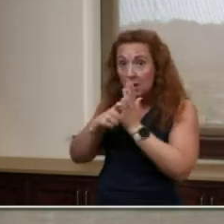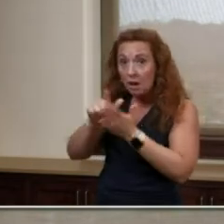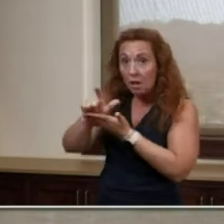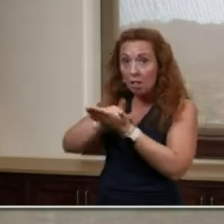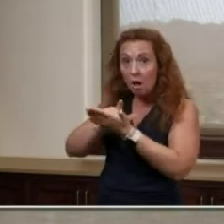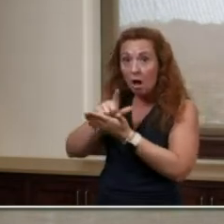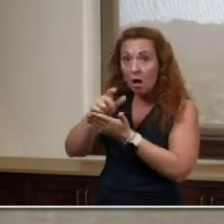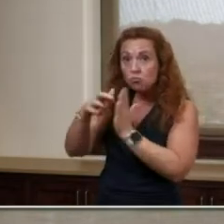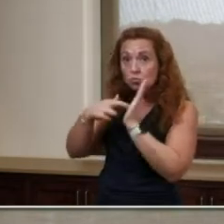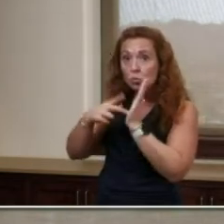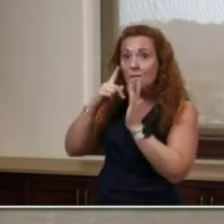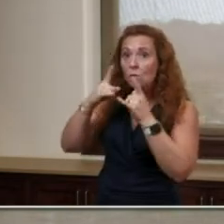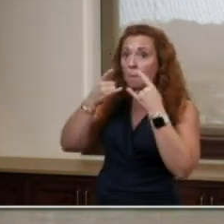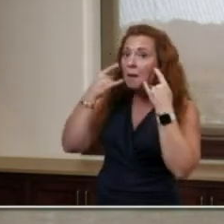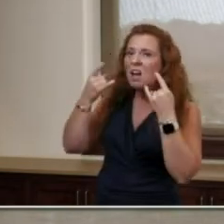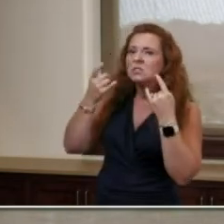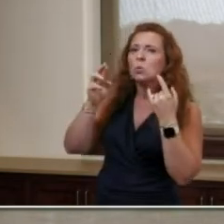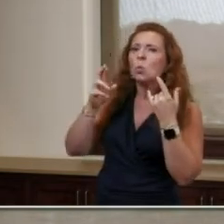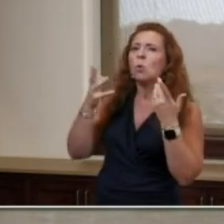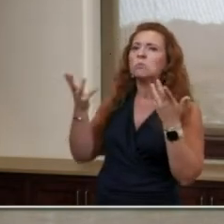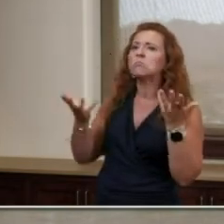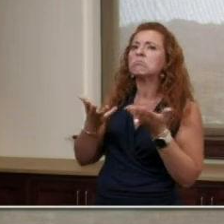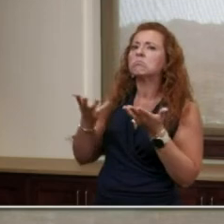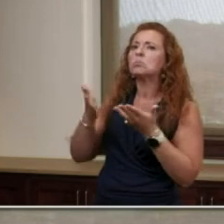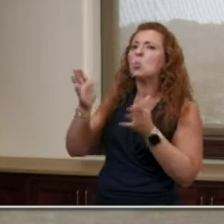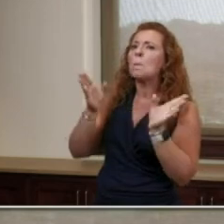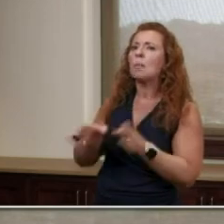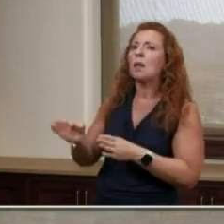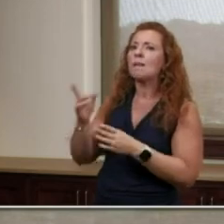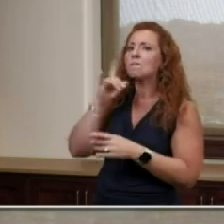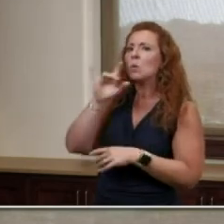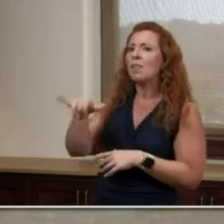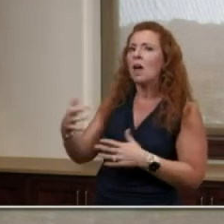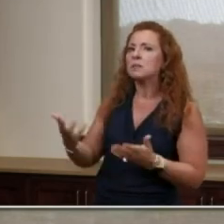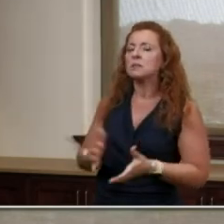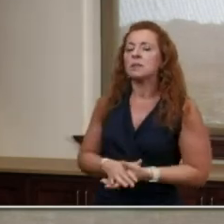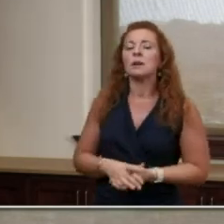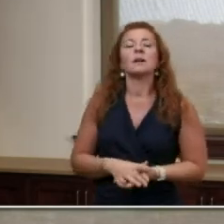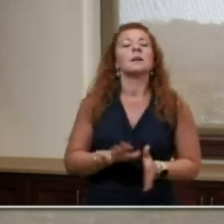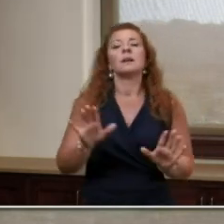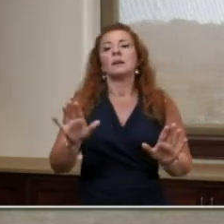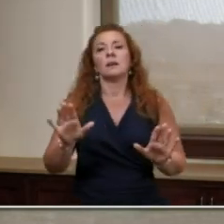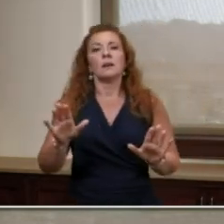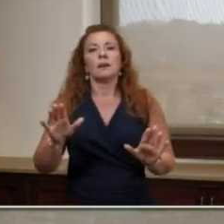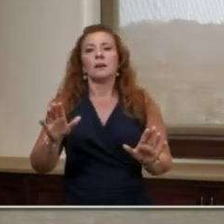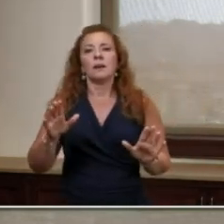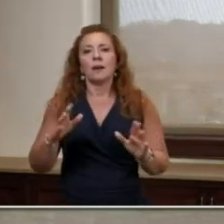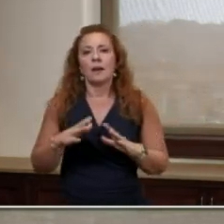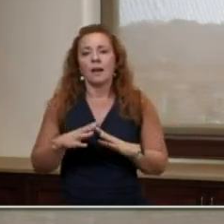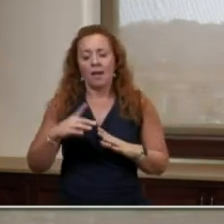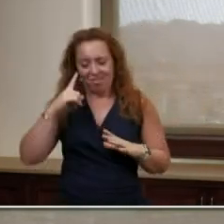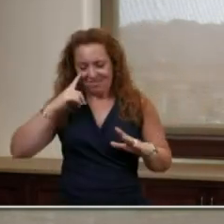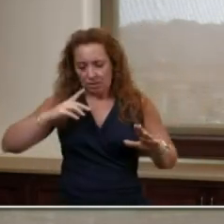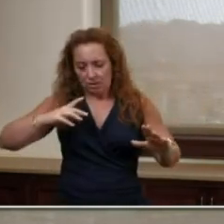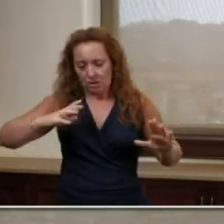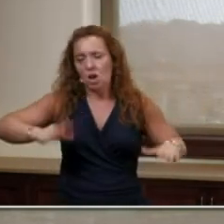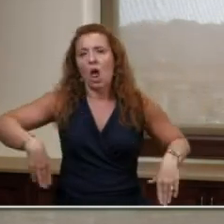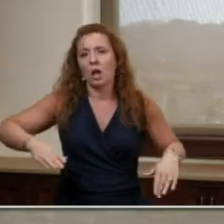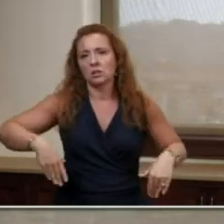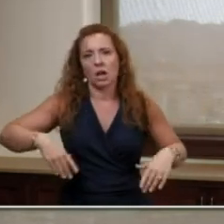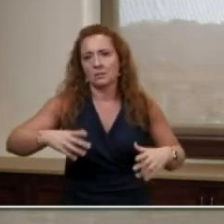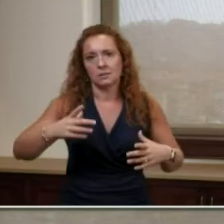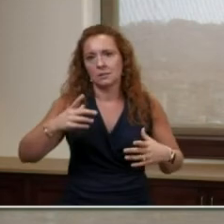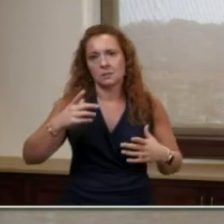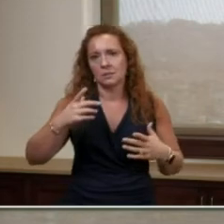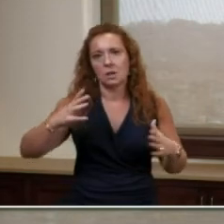county is considering issuing mitigation rules beyond CDC guidelines, and are asking for a response. I don't think we're there yet, because again, I